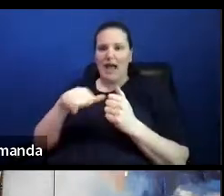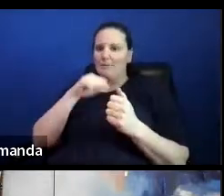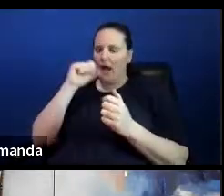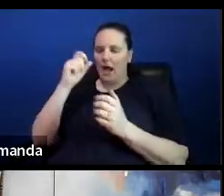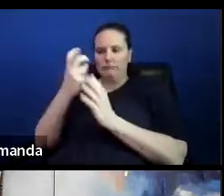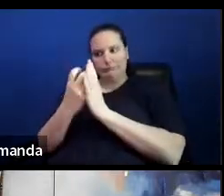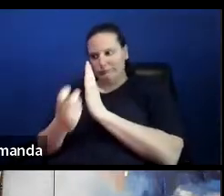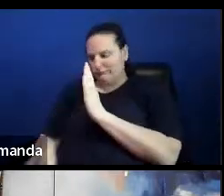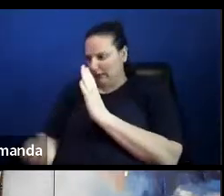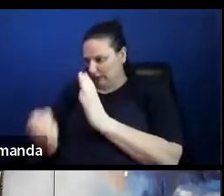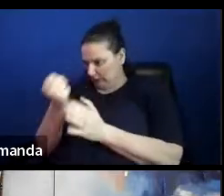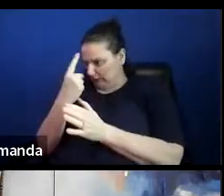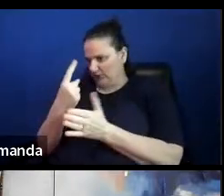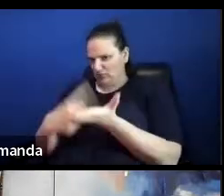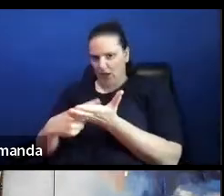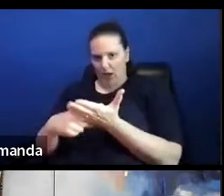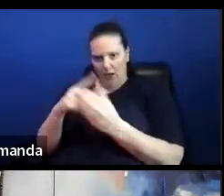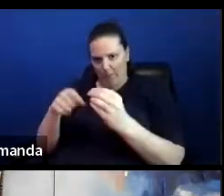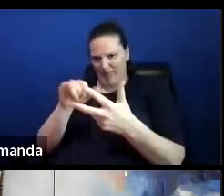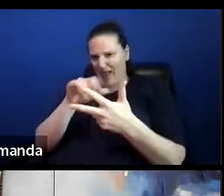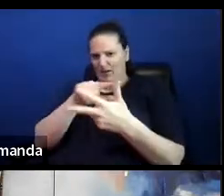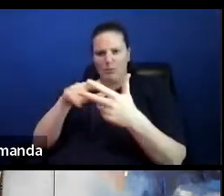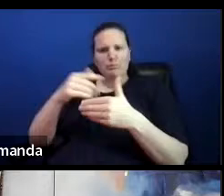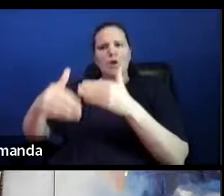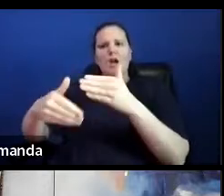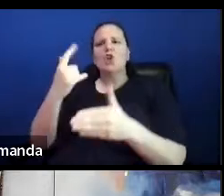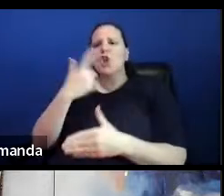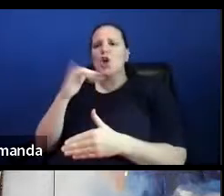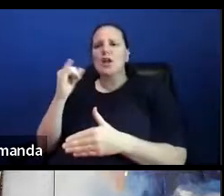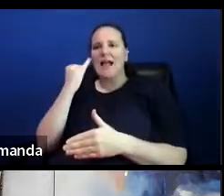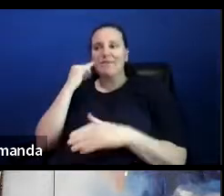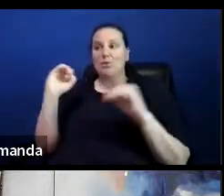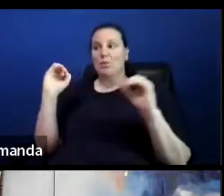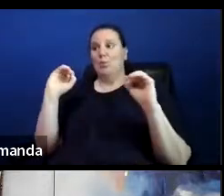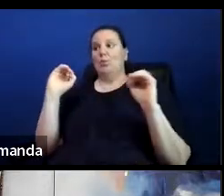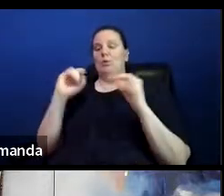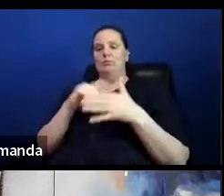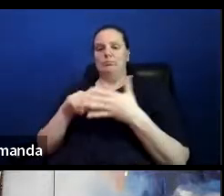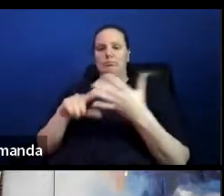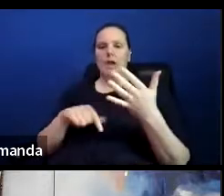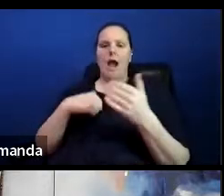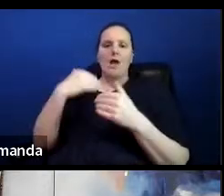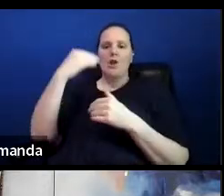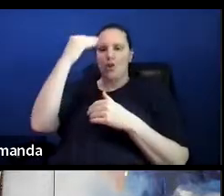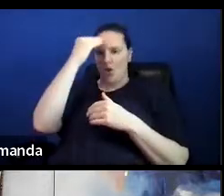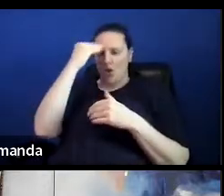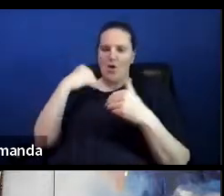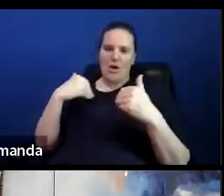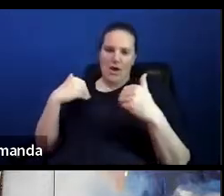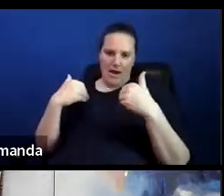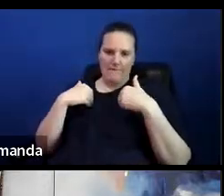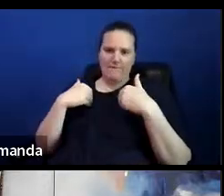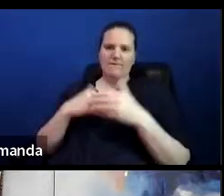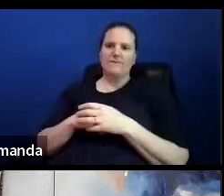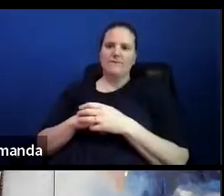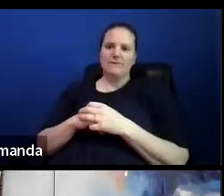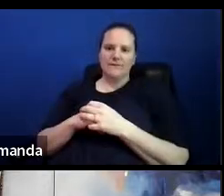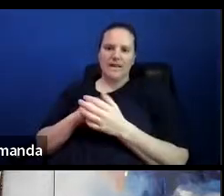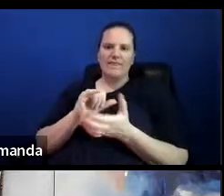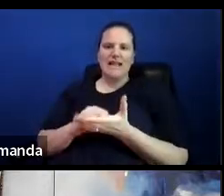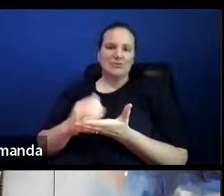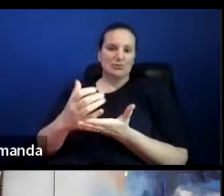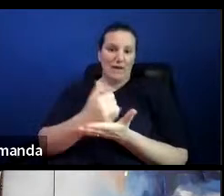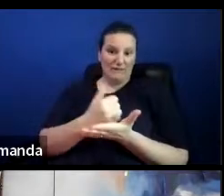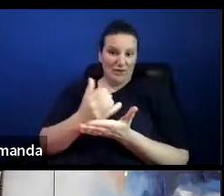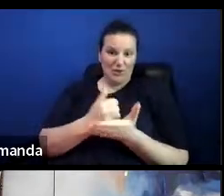in the weeds yet to speak to exactly what the process looks like when that happens. I know that they do have, that is revenue, right,